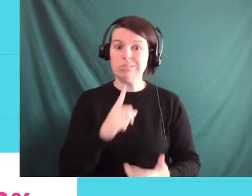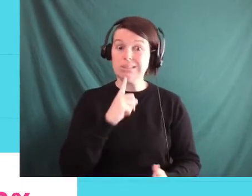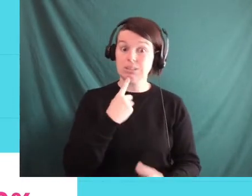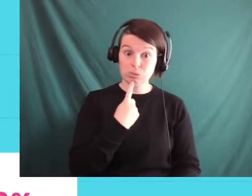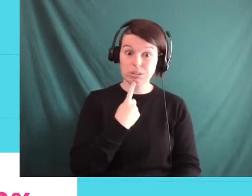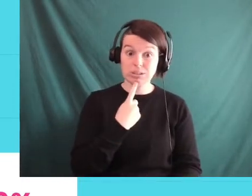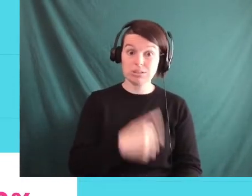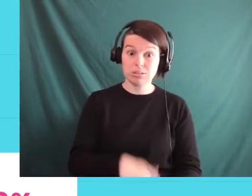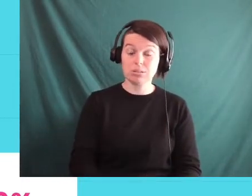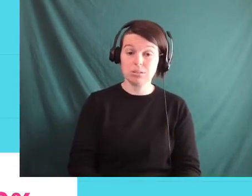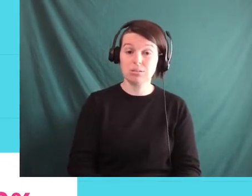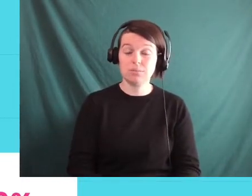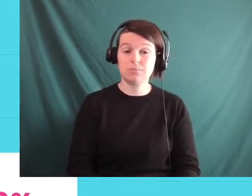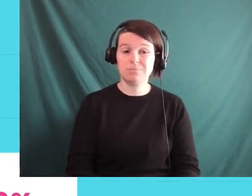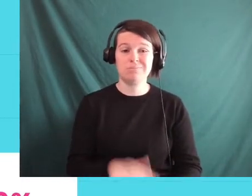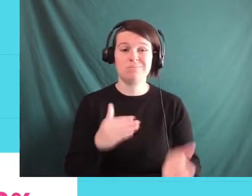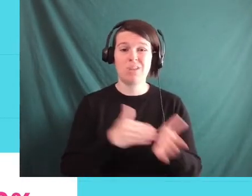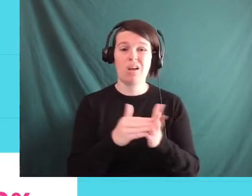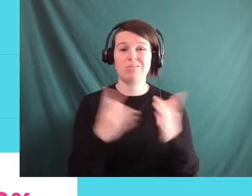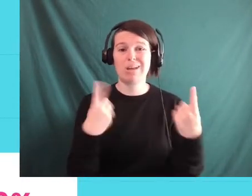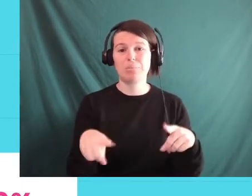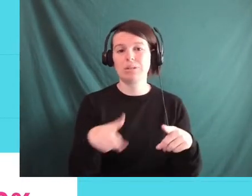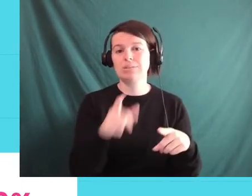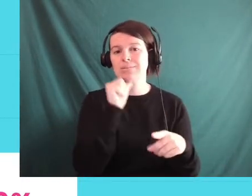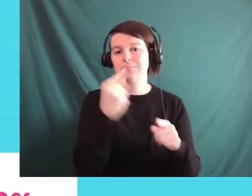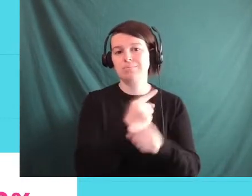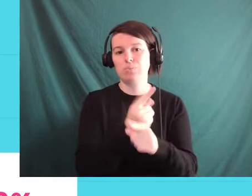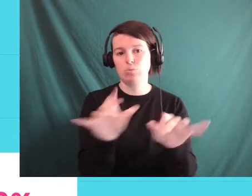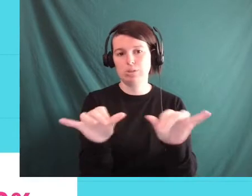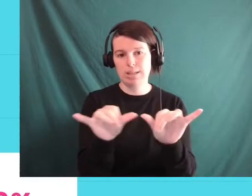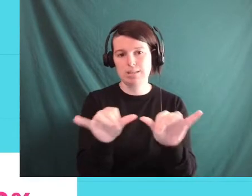serious and often due to incorrect sizing as well.